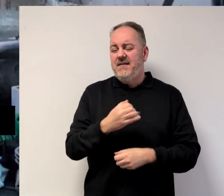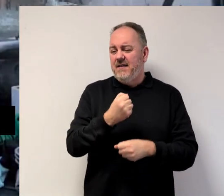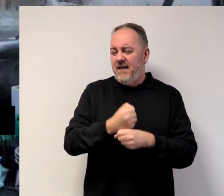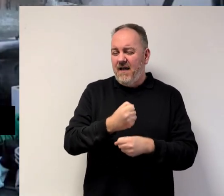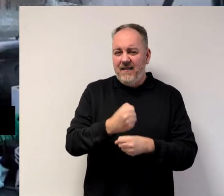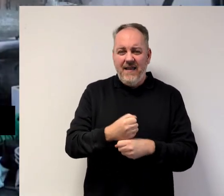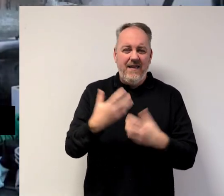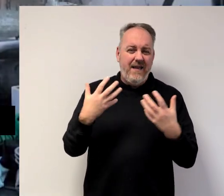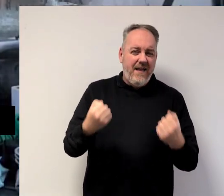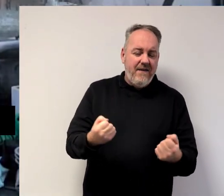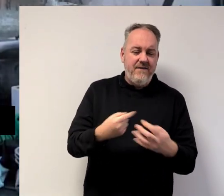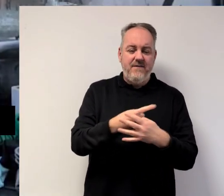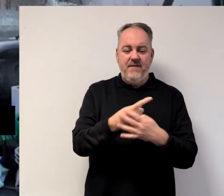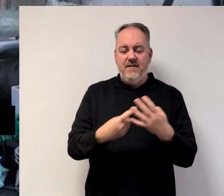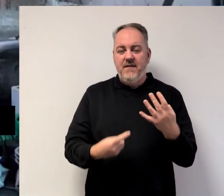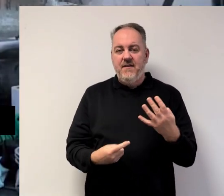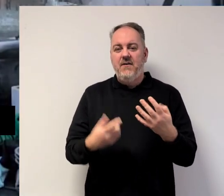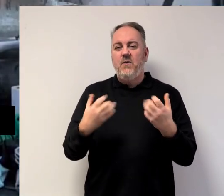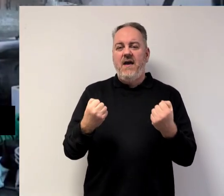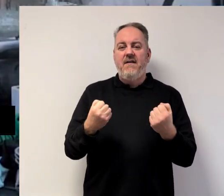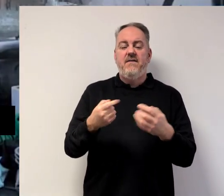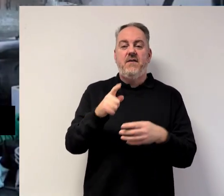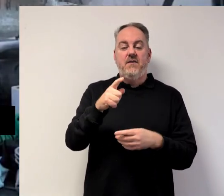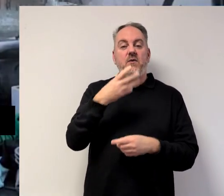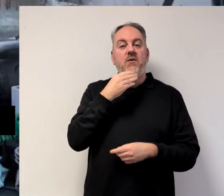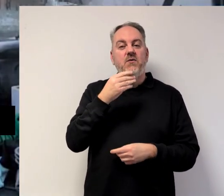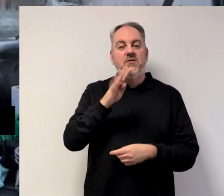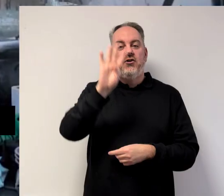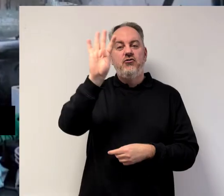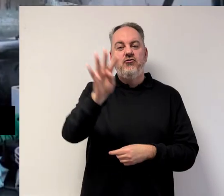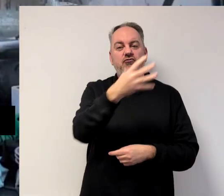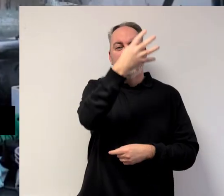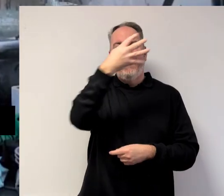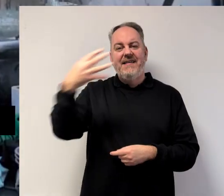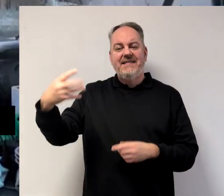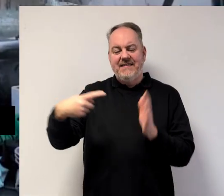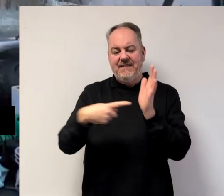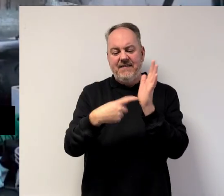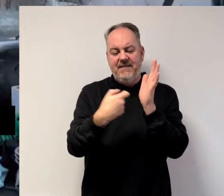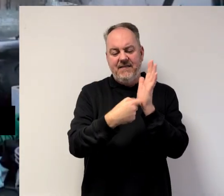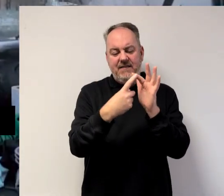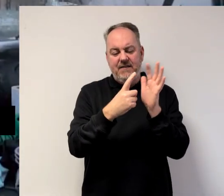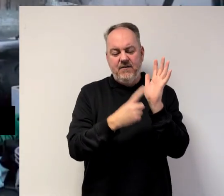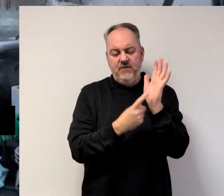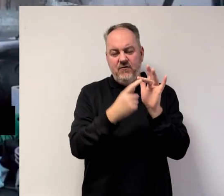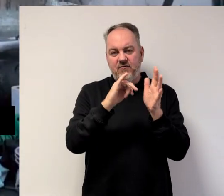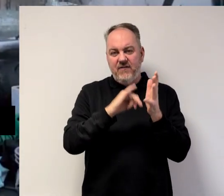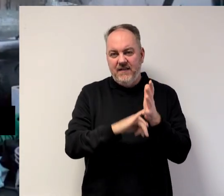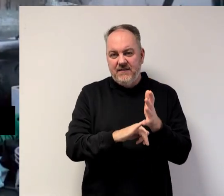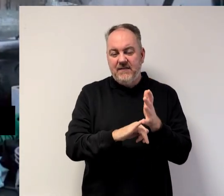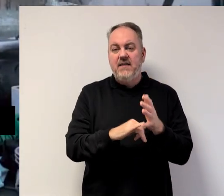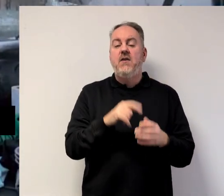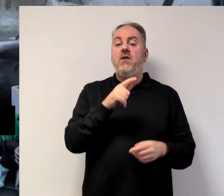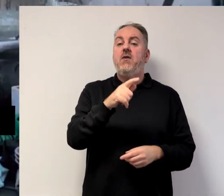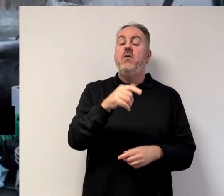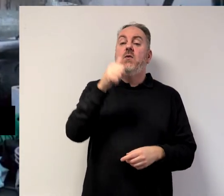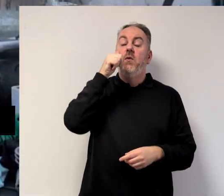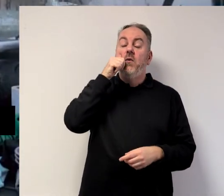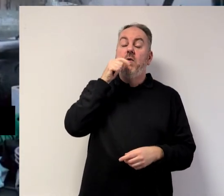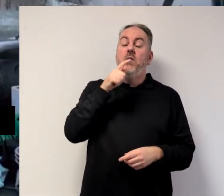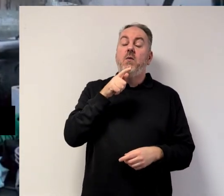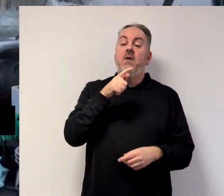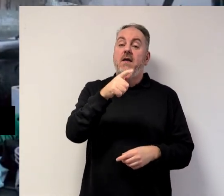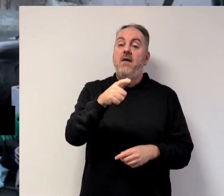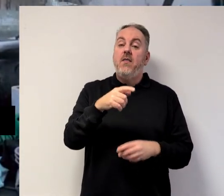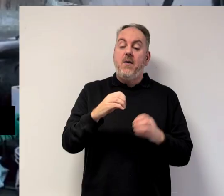Trellis, there's the Botanic Gardens. They've got an outreach scheme